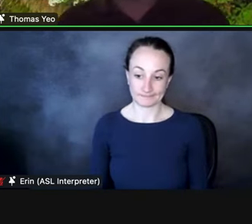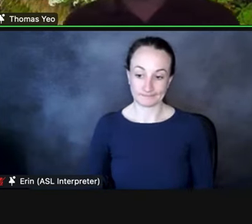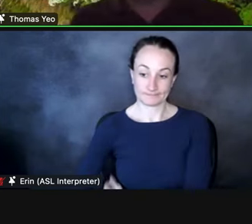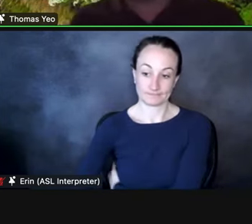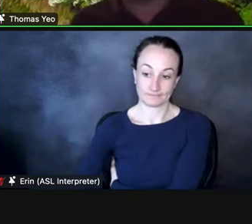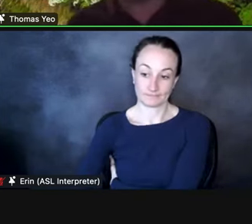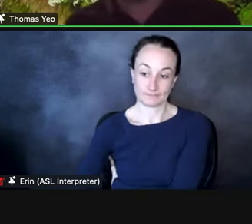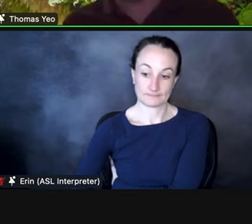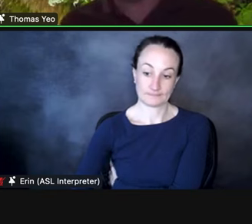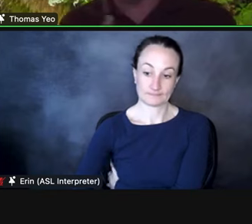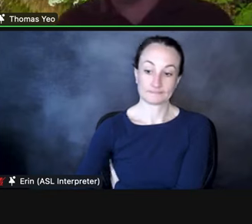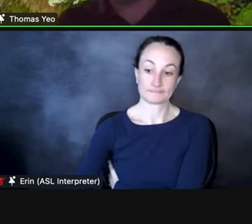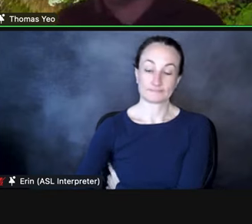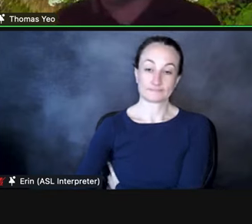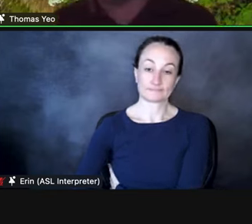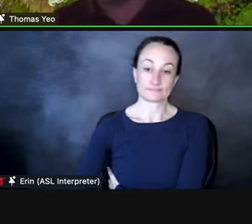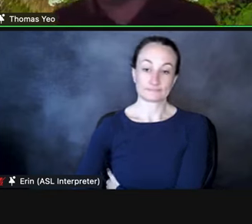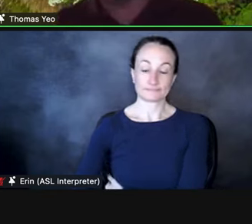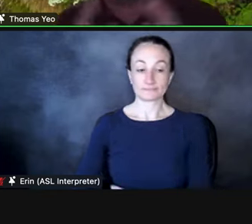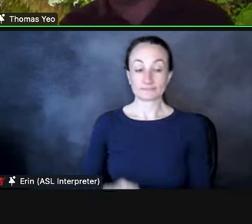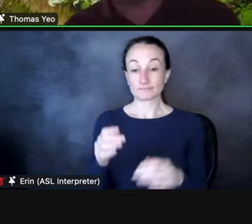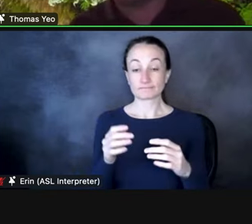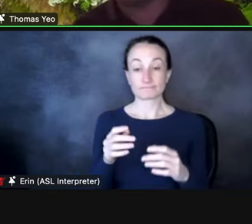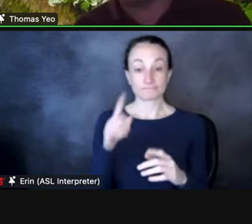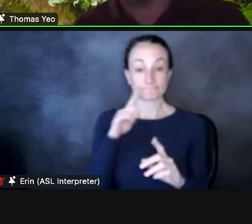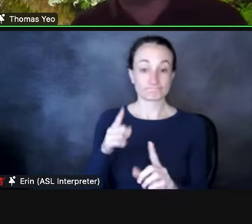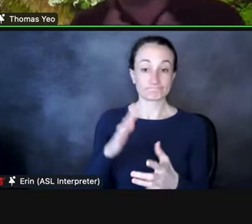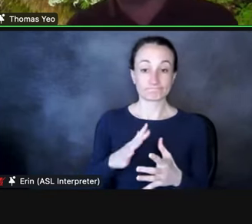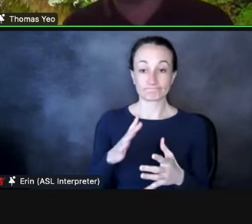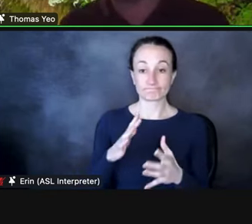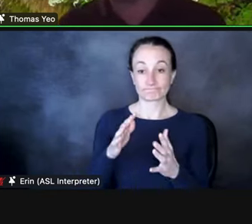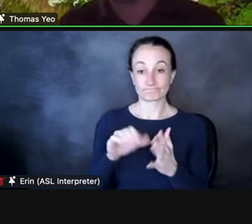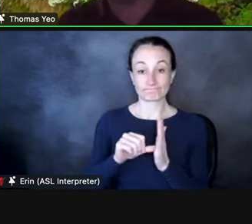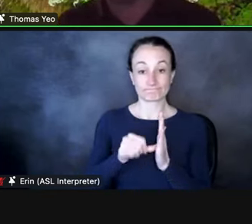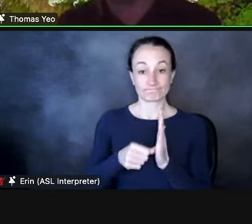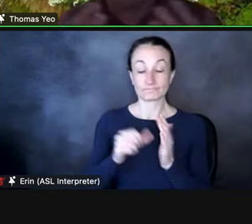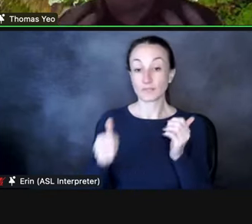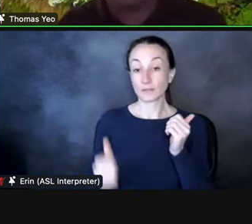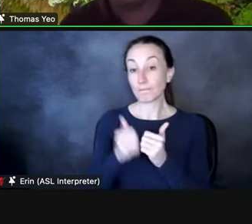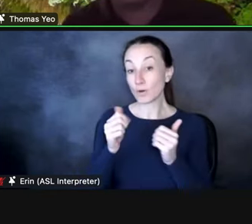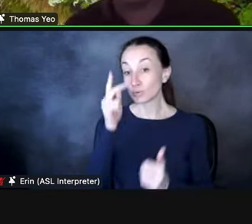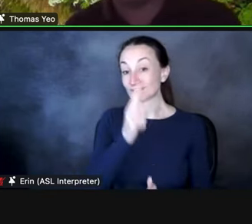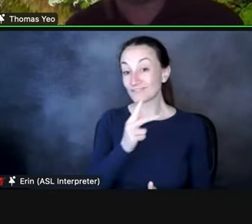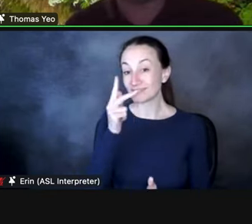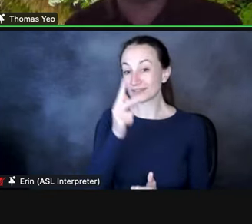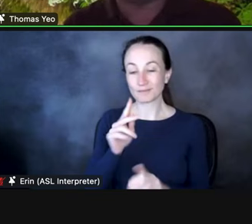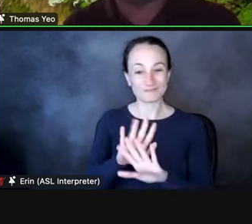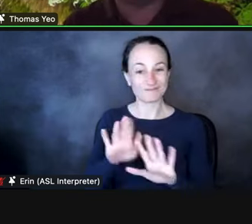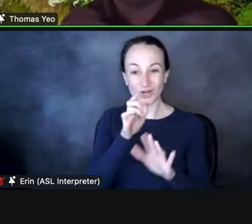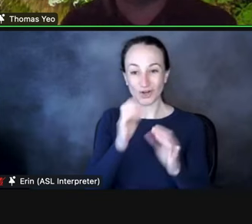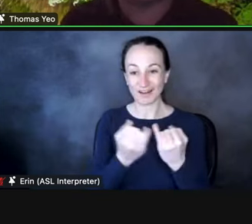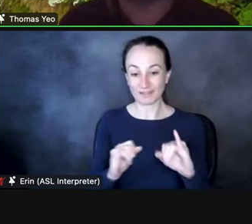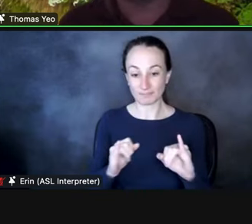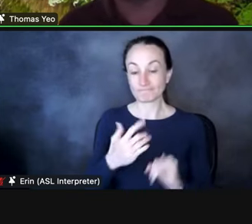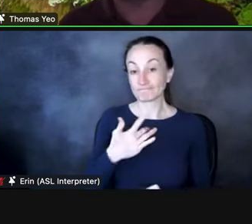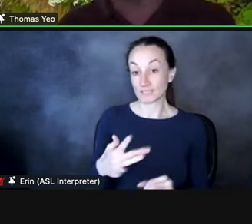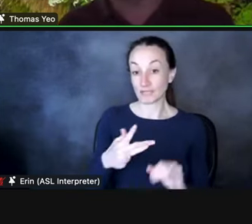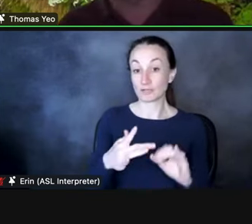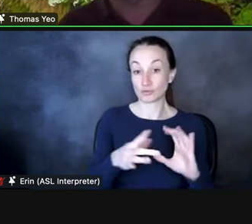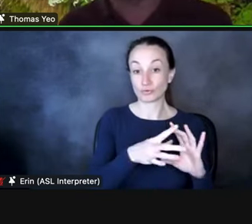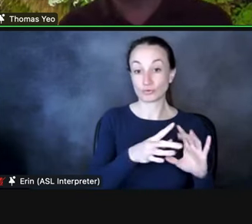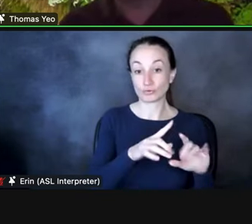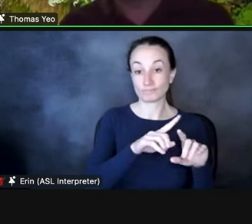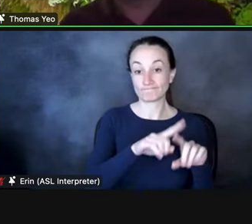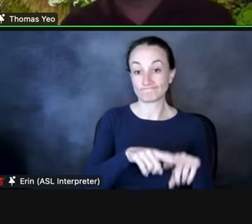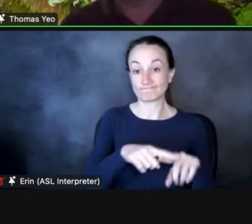So the key idea here is that the vast majority of phenotypes are not independent, but they are actually correlated, right? So